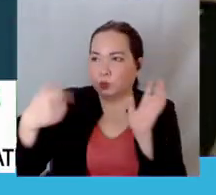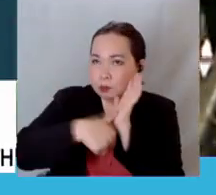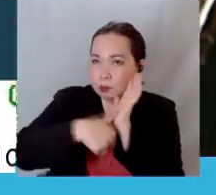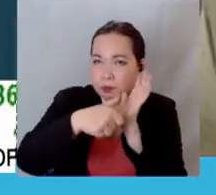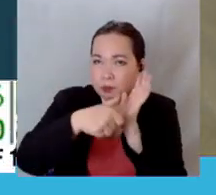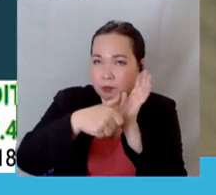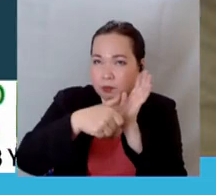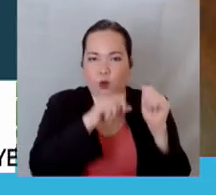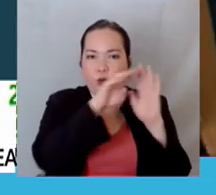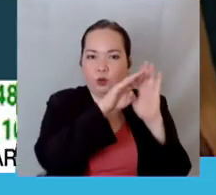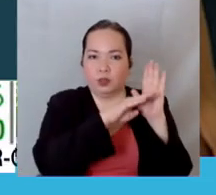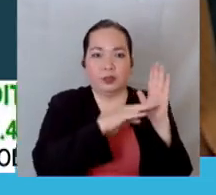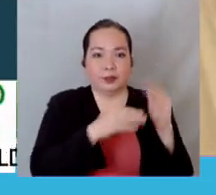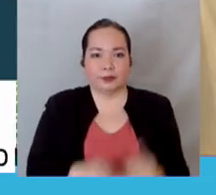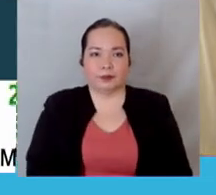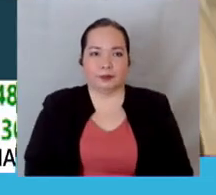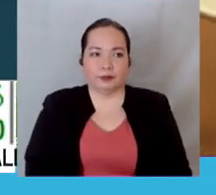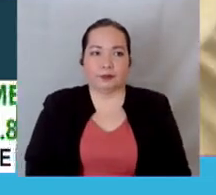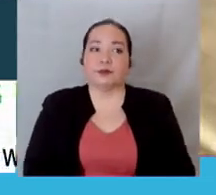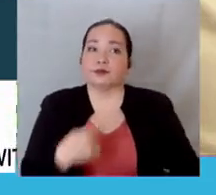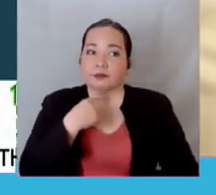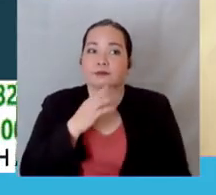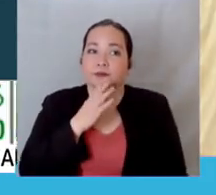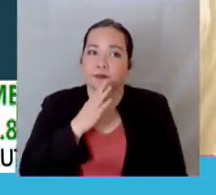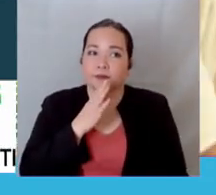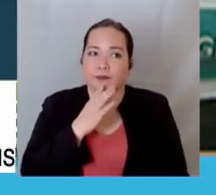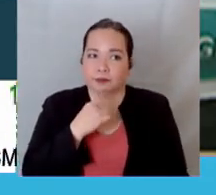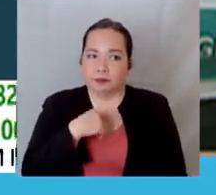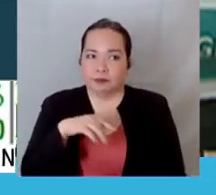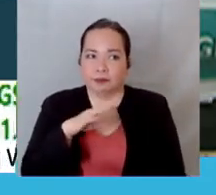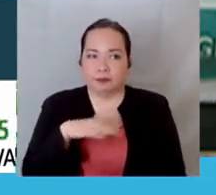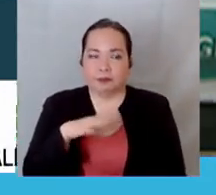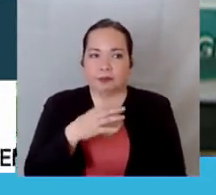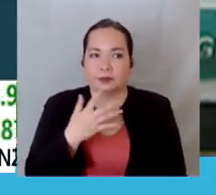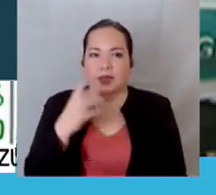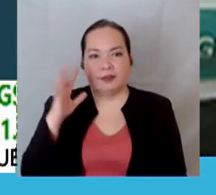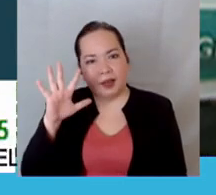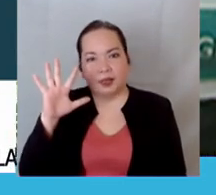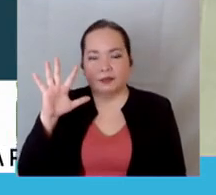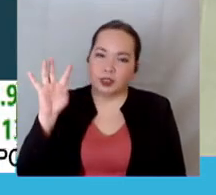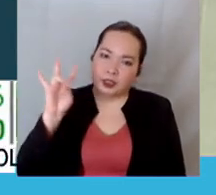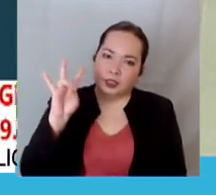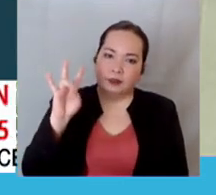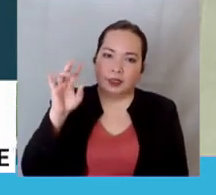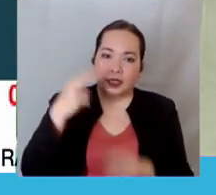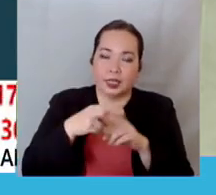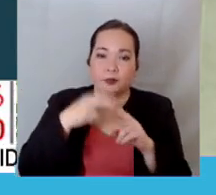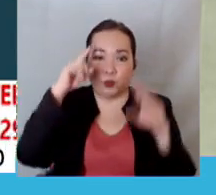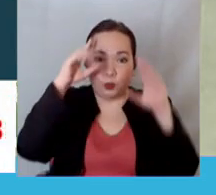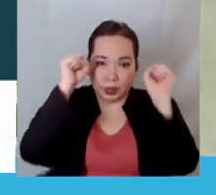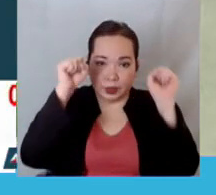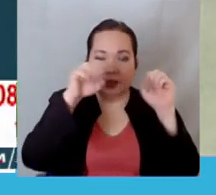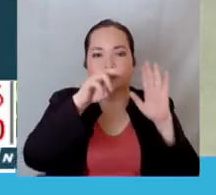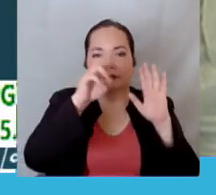Among the choices, I said we have about 5 to 7 names na ilalagay doon for position of president and vice president. Mm-hmm. And about,